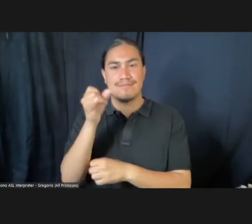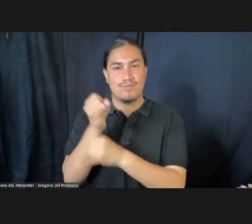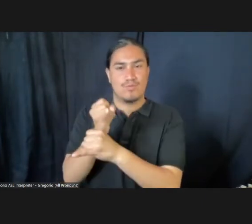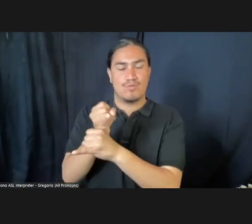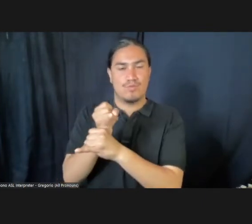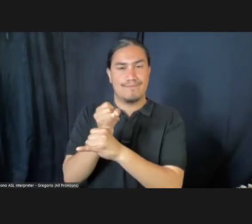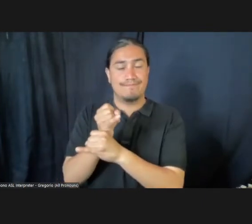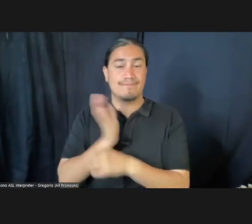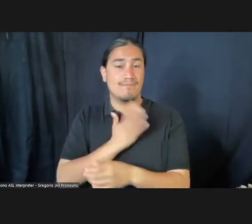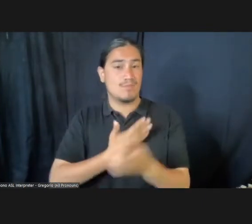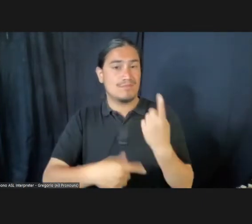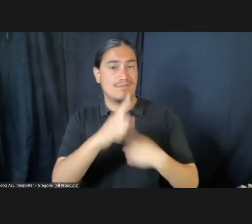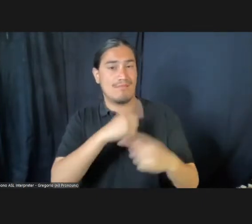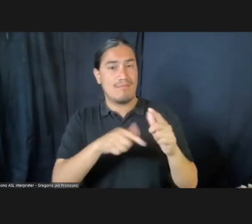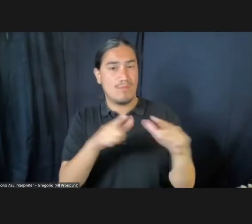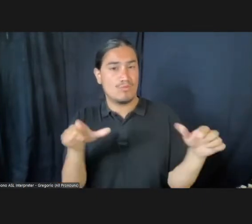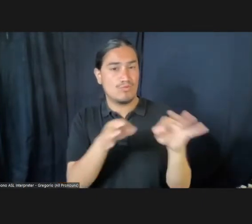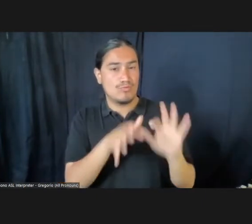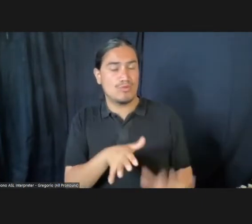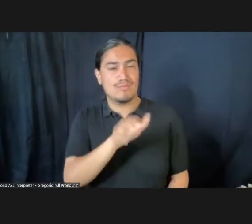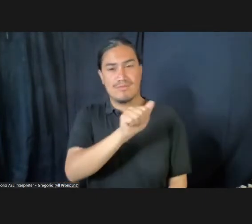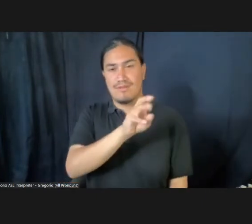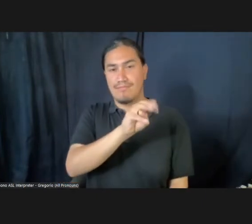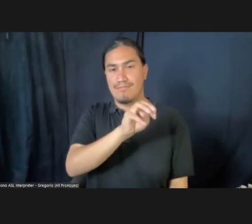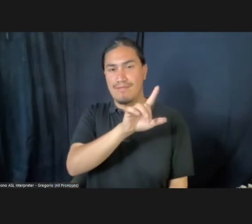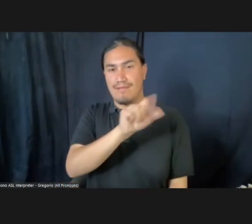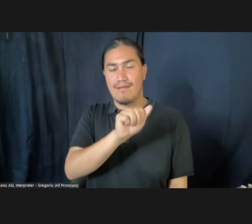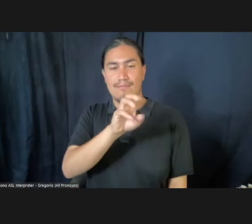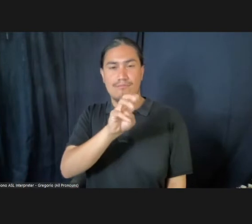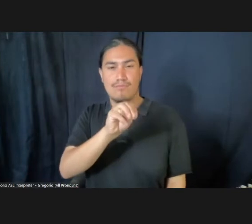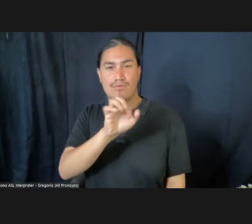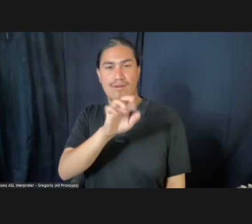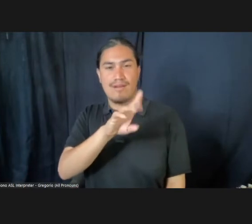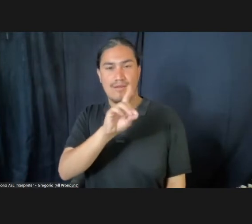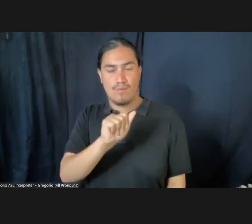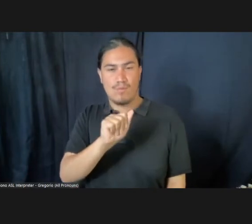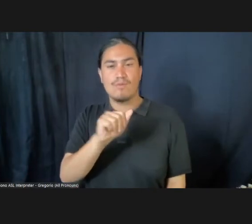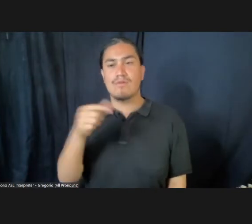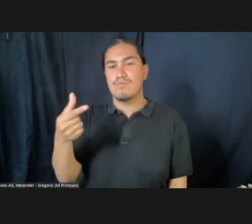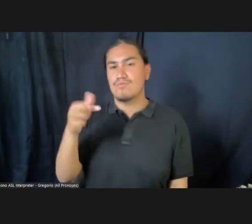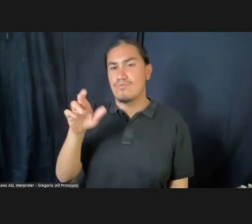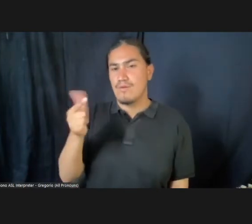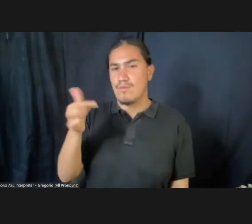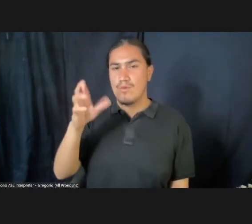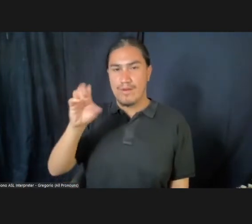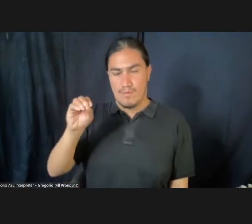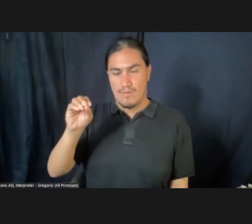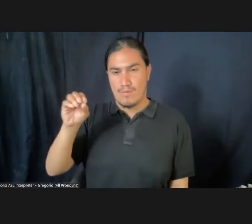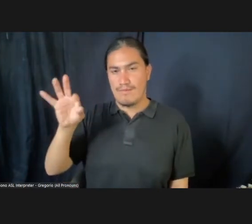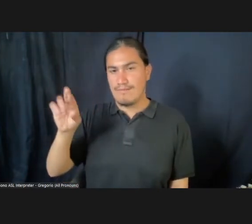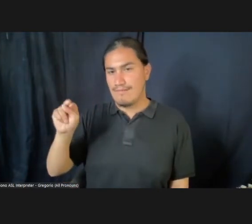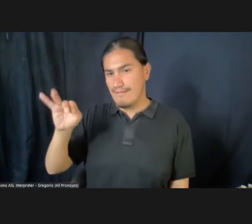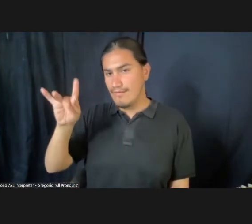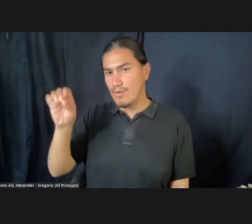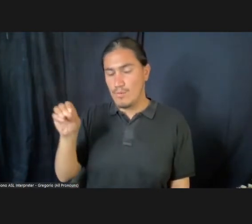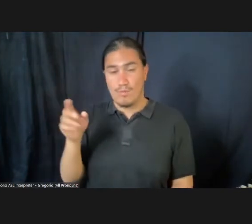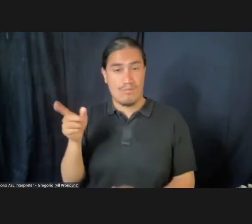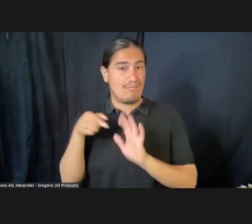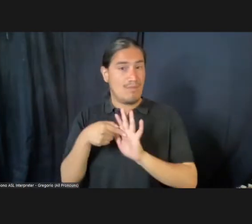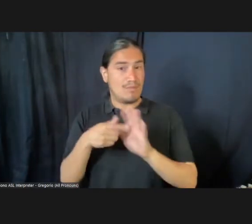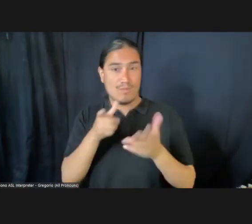Our ASL interpreters are Amelia Miranda and Gregory Nieto, and they are represented by Pro Bono